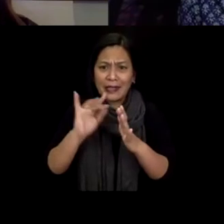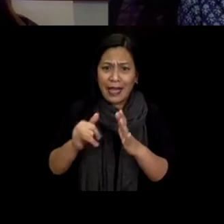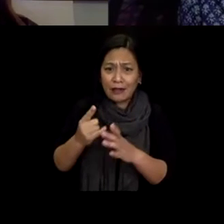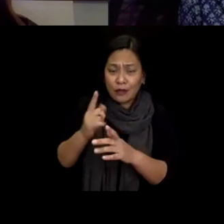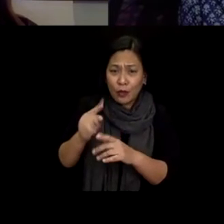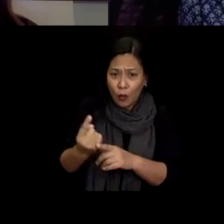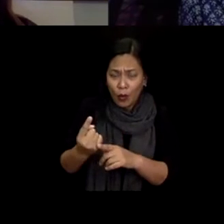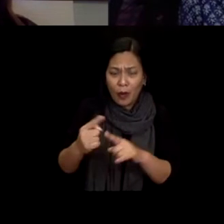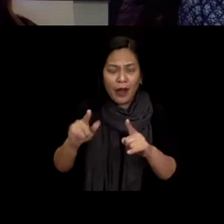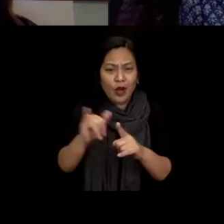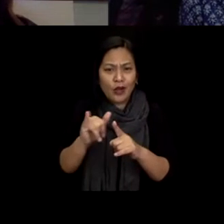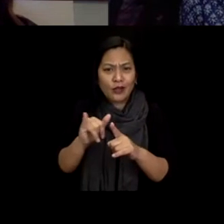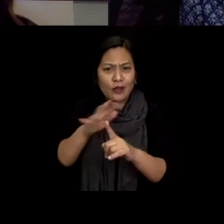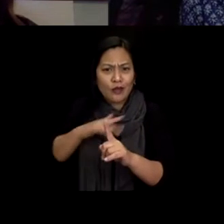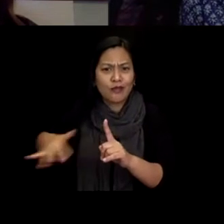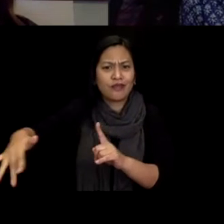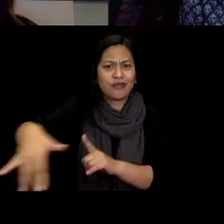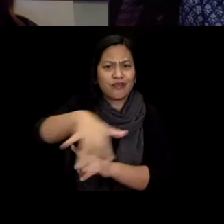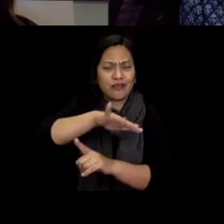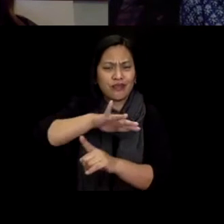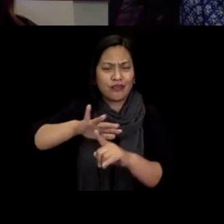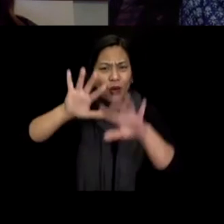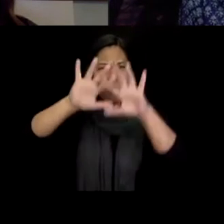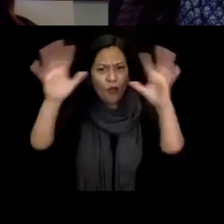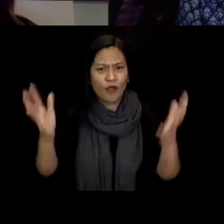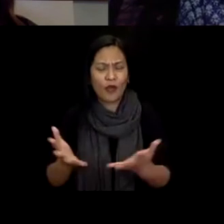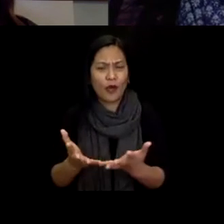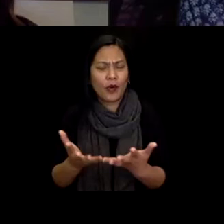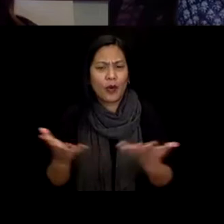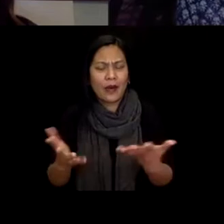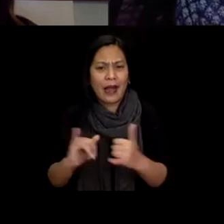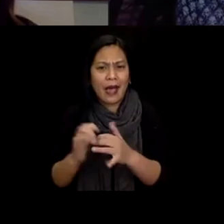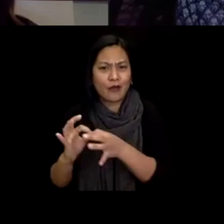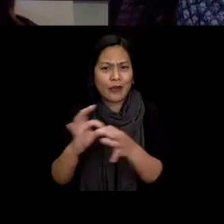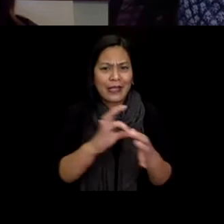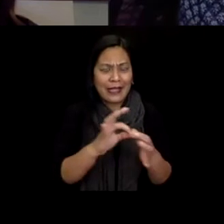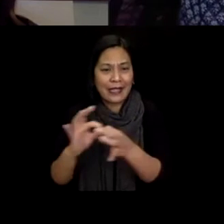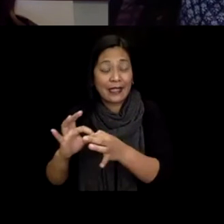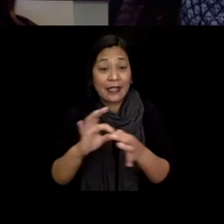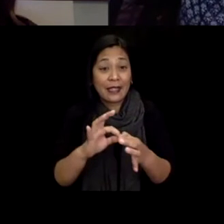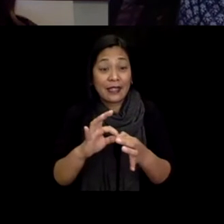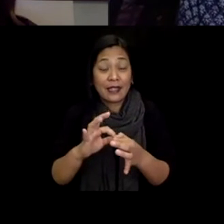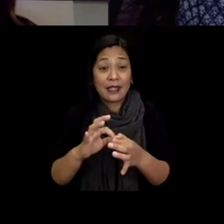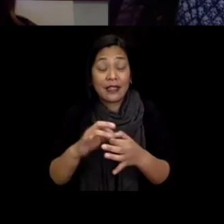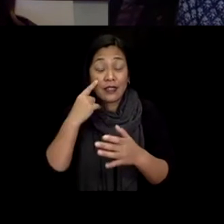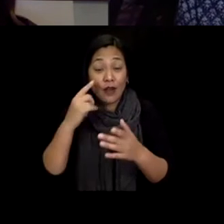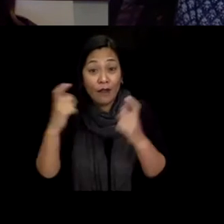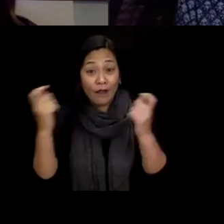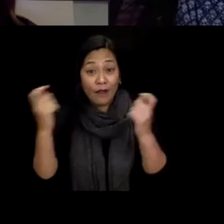for a festival, or rather how meaningful a festival can be, is understood in